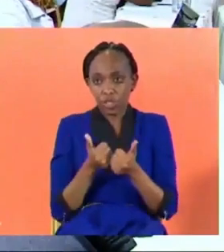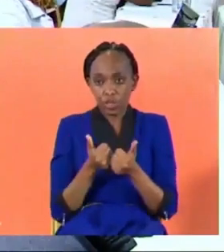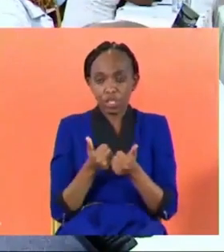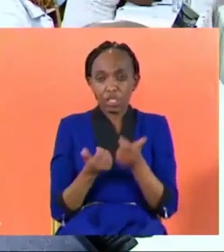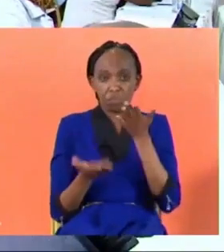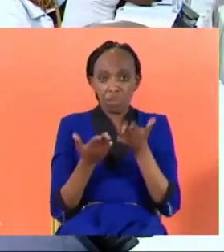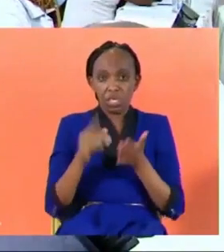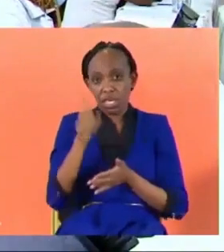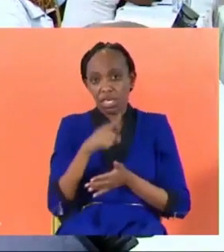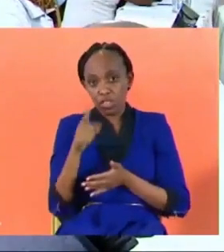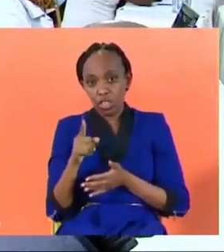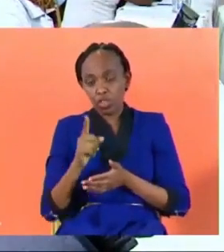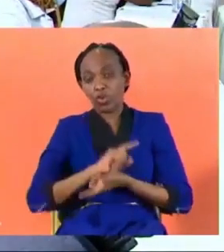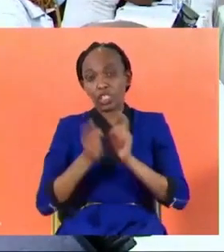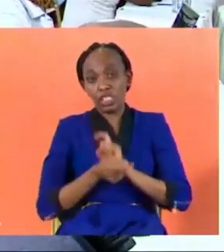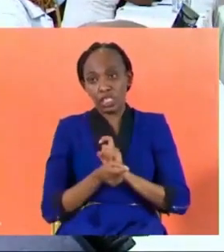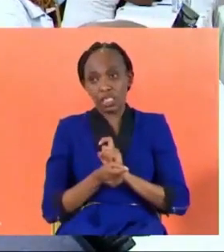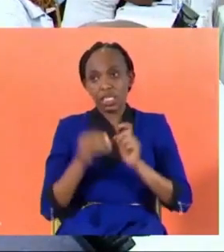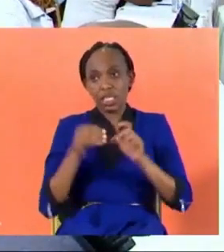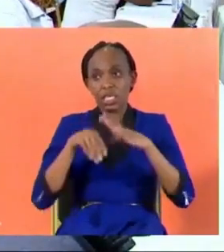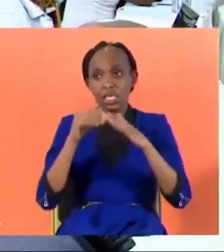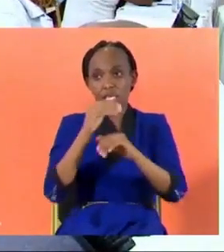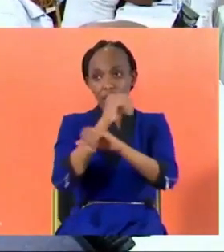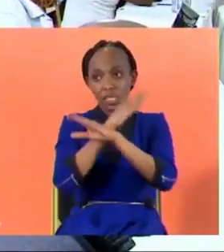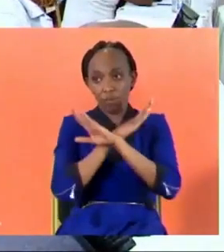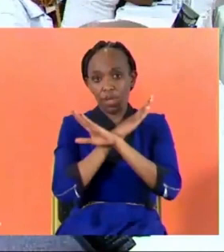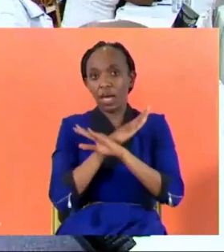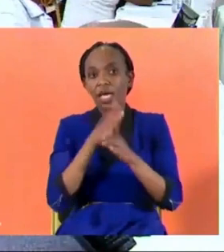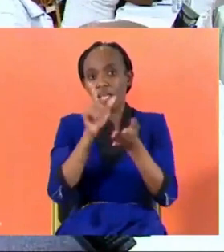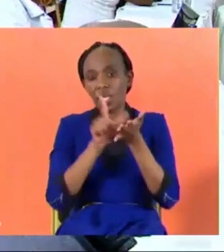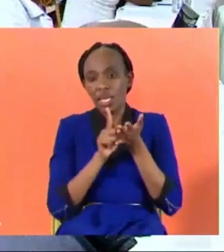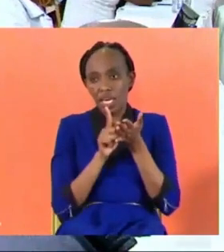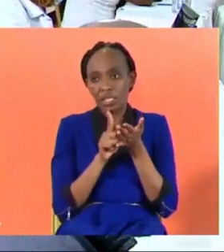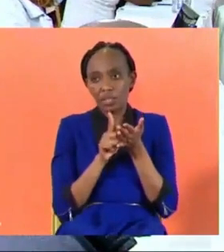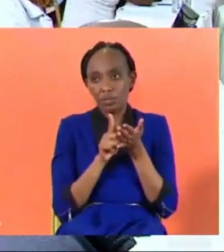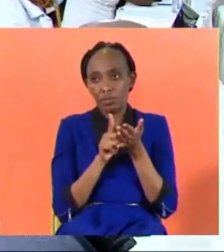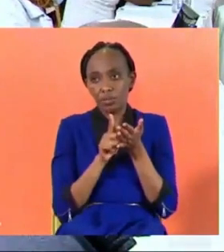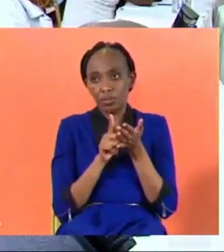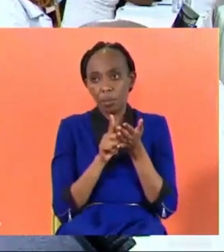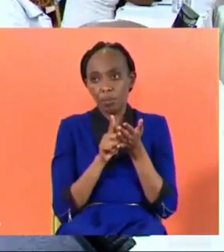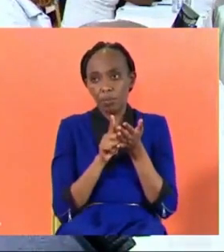or restructuring. In Zambia, the debt is quite